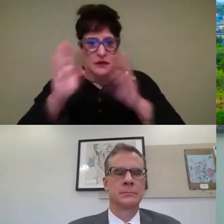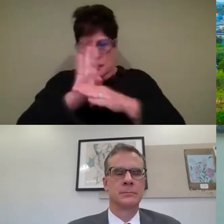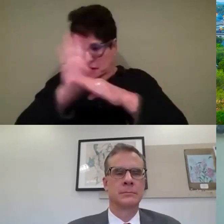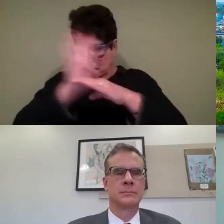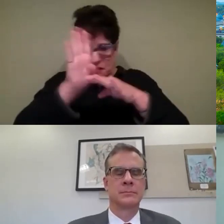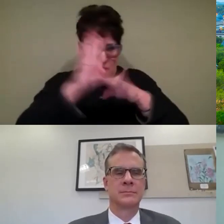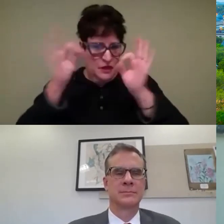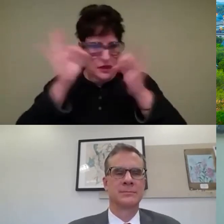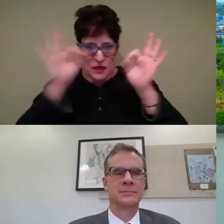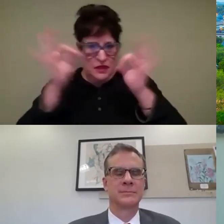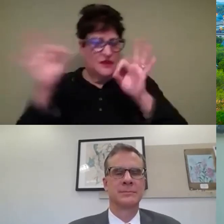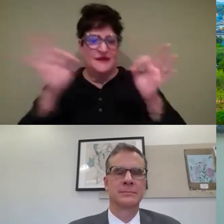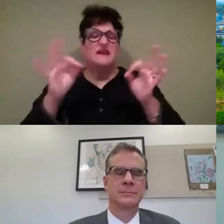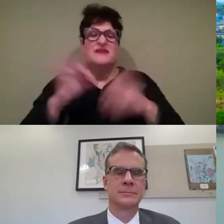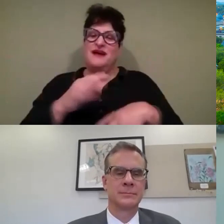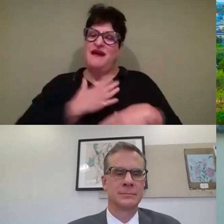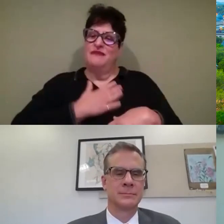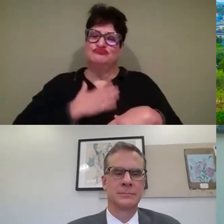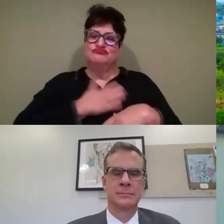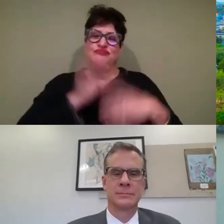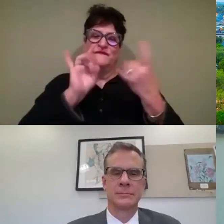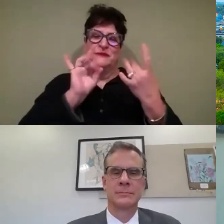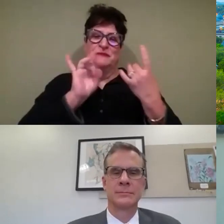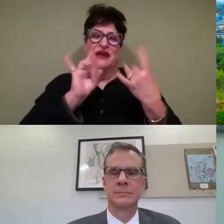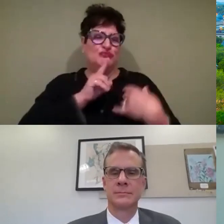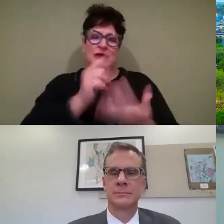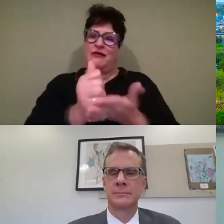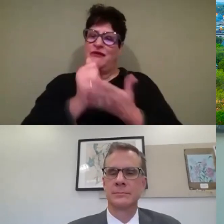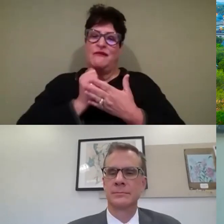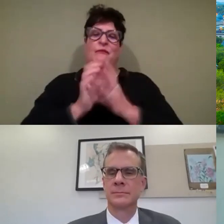but I appreciate your feedback, Tom, that these are helpful, and we'll do our best to do